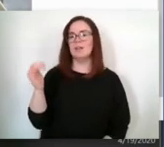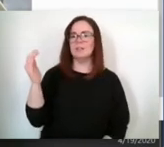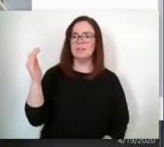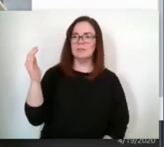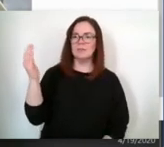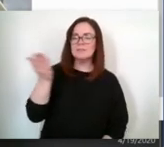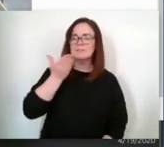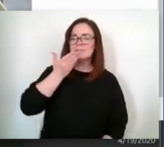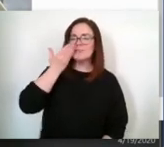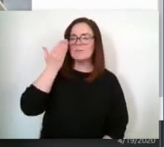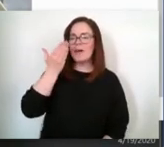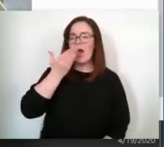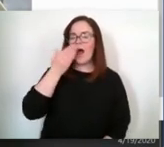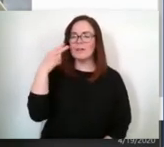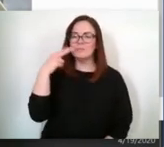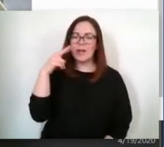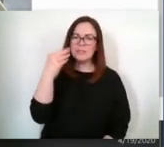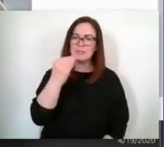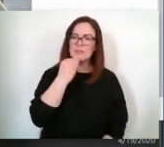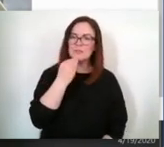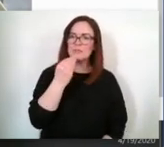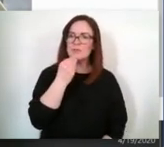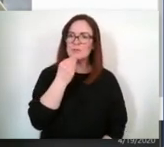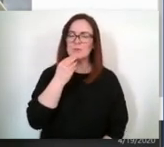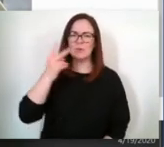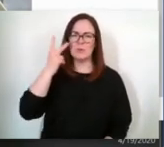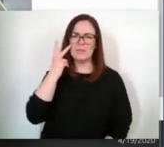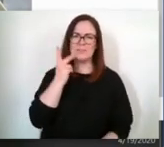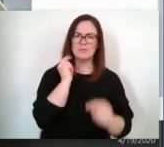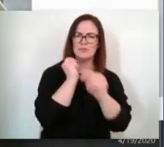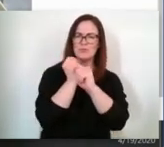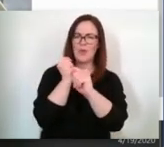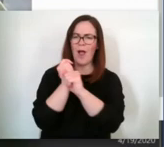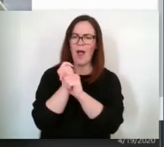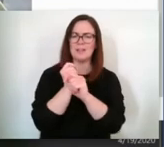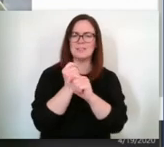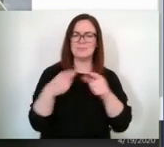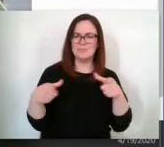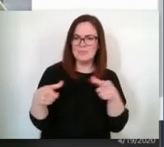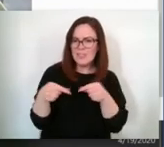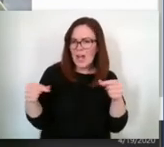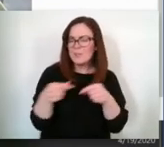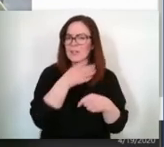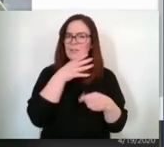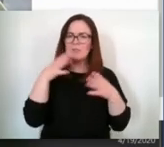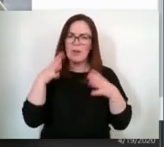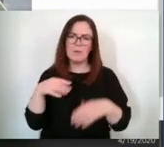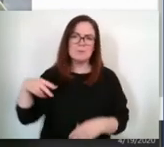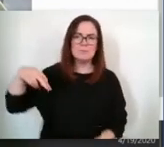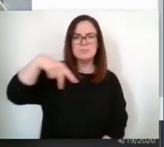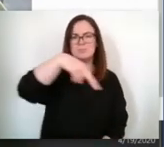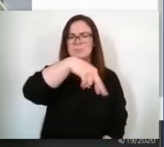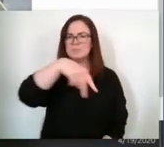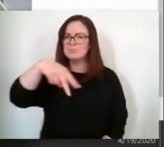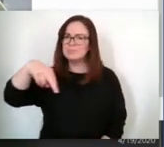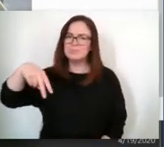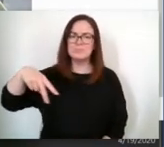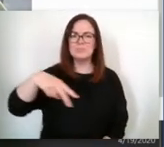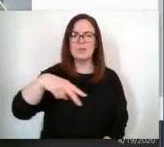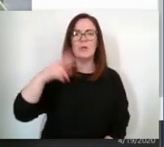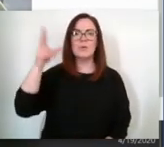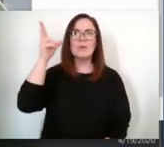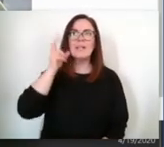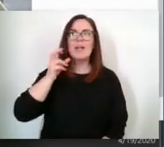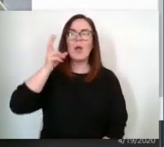farmers rumbled to and from the vegetable markets, where music and laughter rippled from diners and dancers at